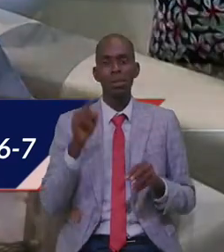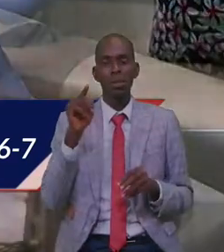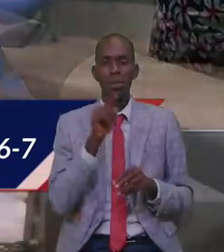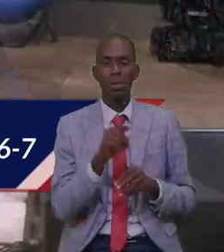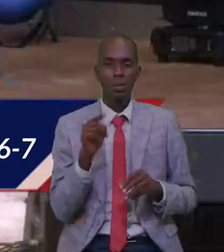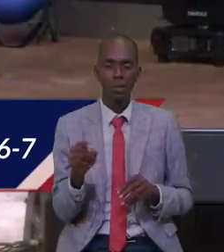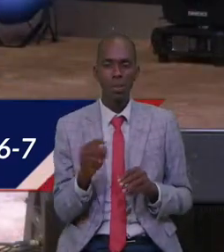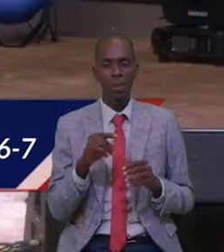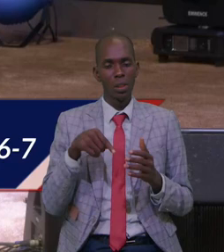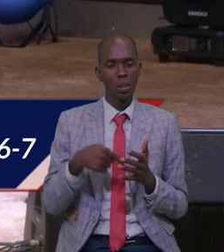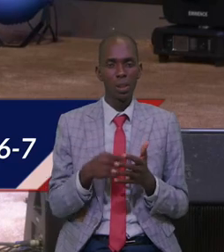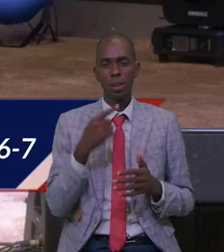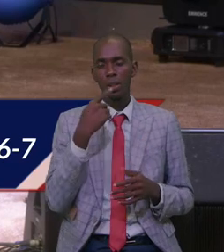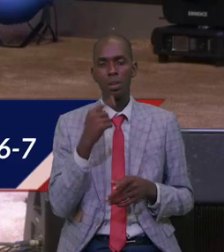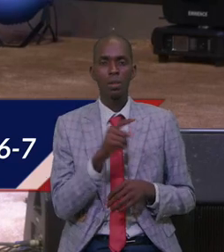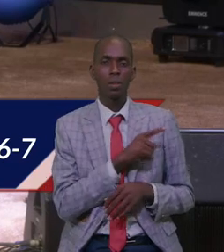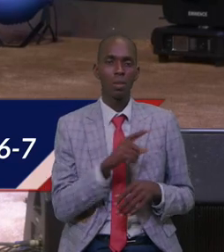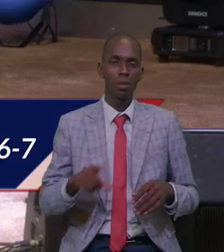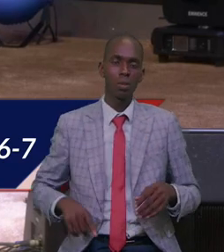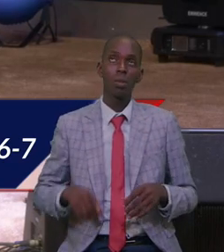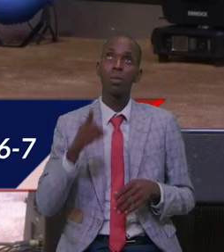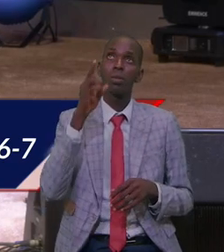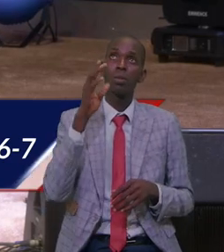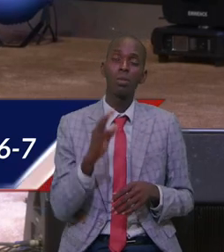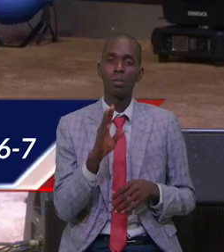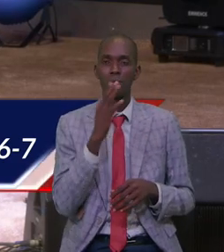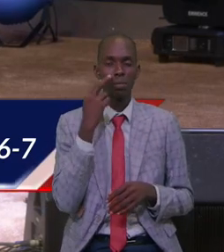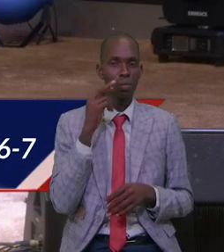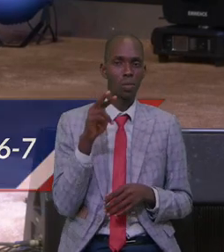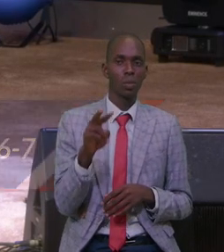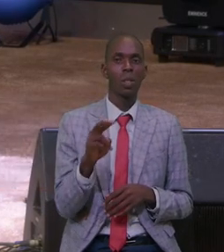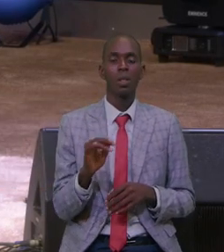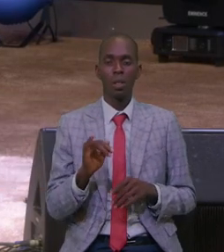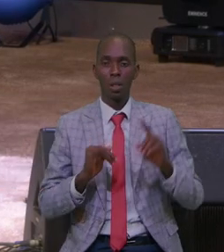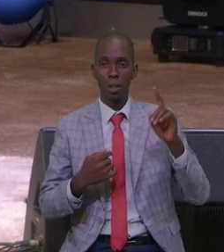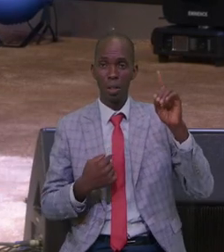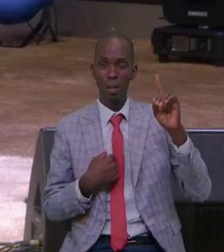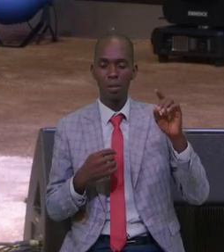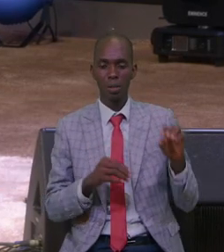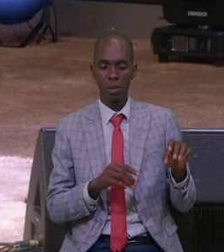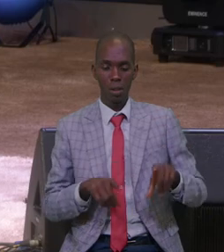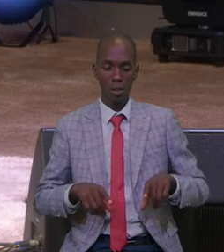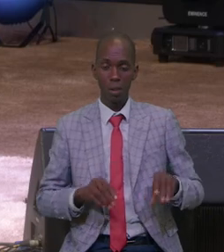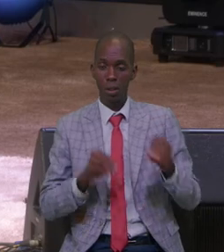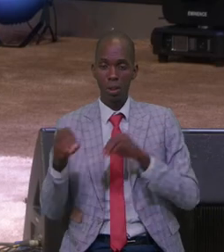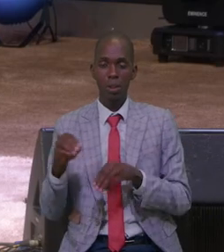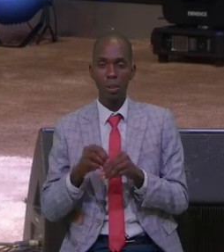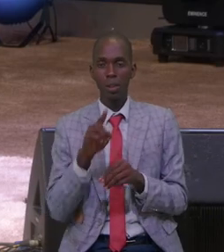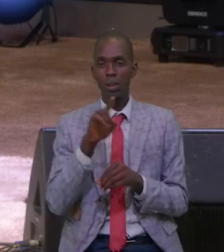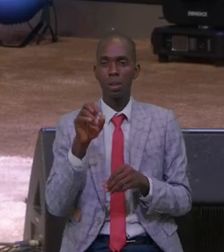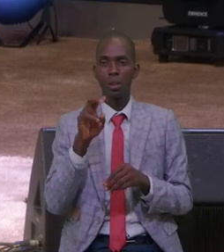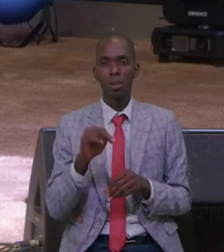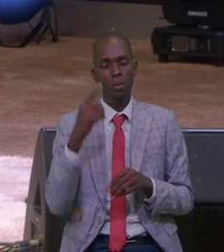therefore, thus says the Lord God, behold, I lay Zion for a